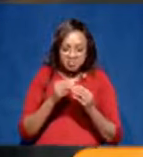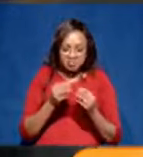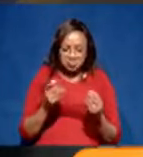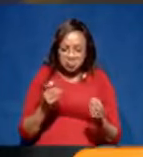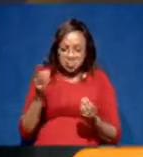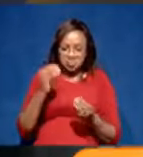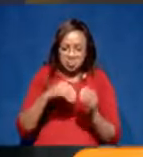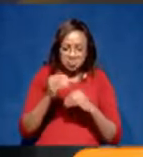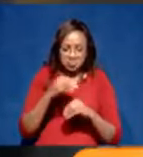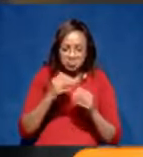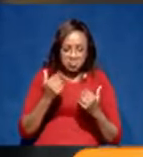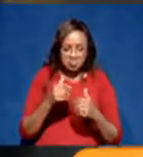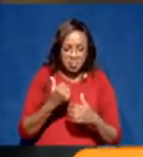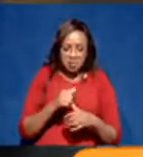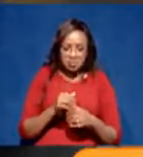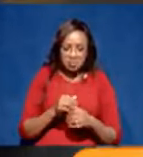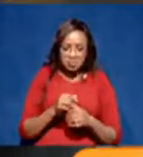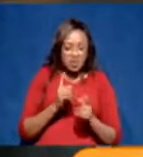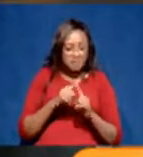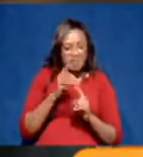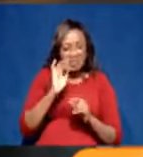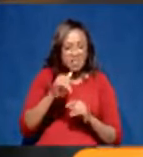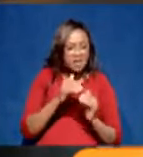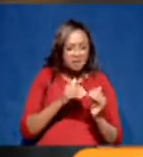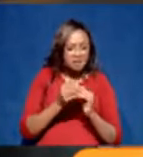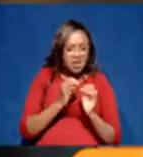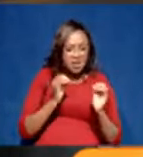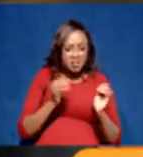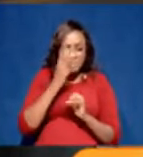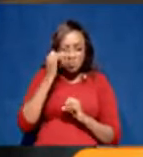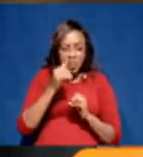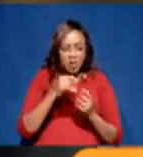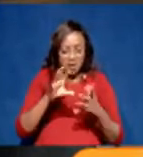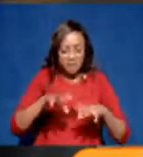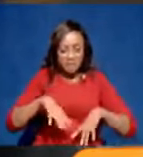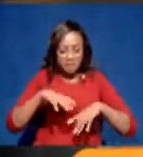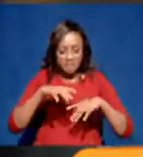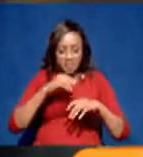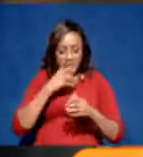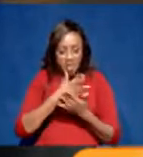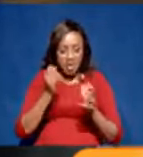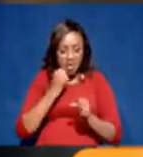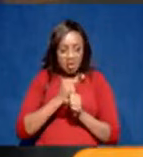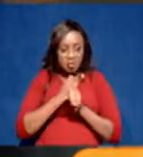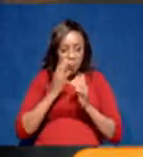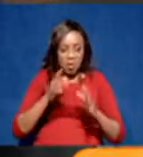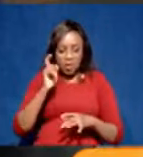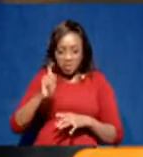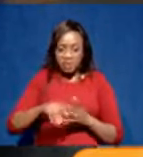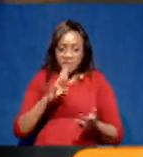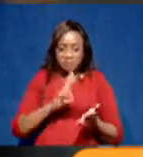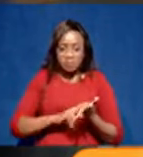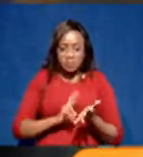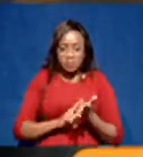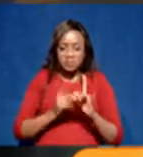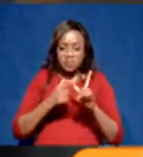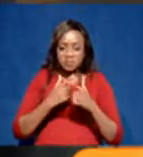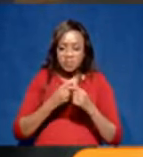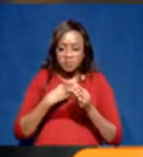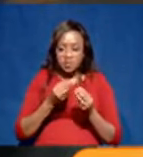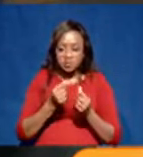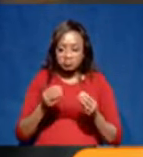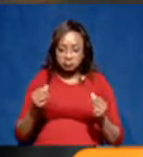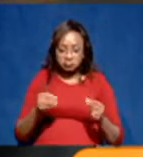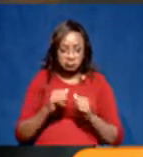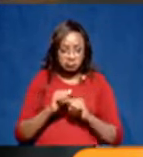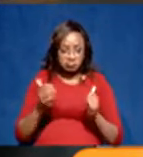because ideally it would be a requirement for every employee to be registered so that even the deductions, the check of deductions can be made immediately. Mm-hmm. But